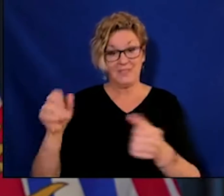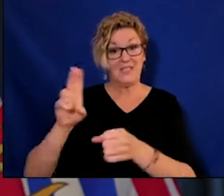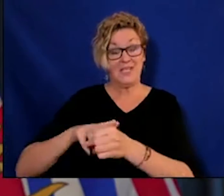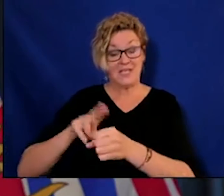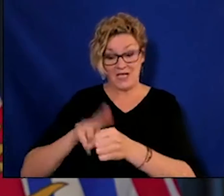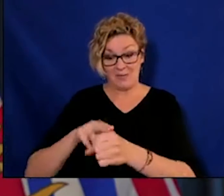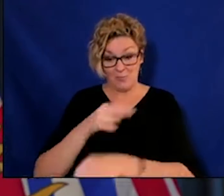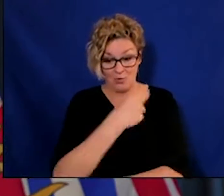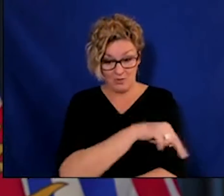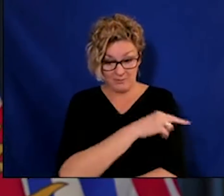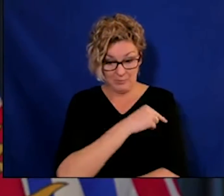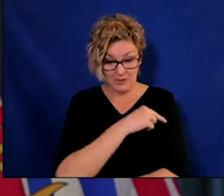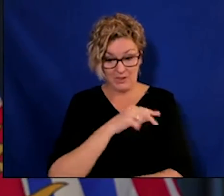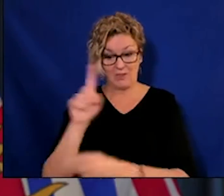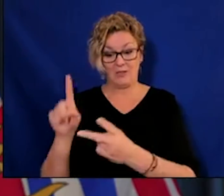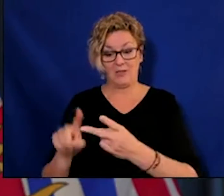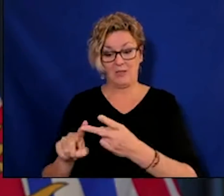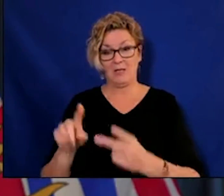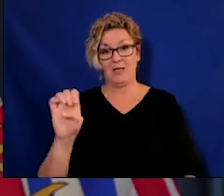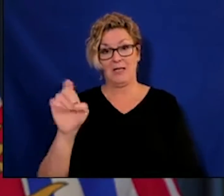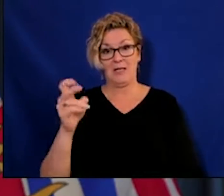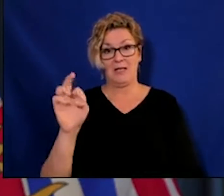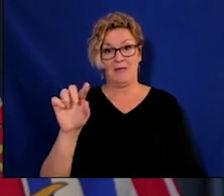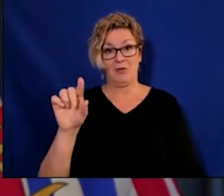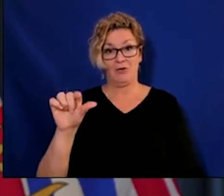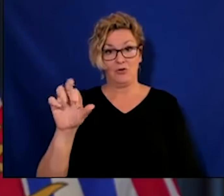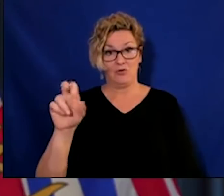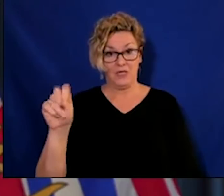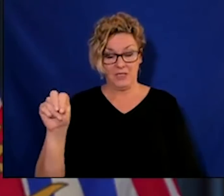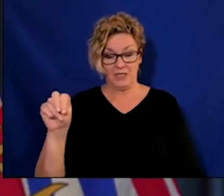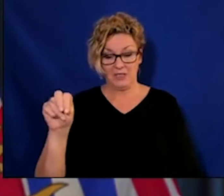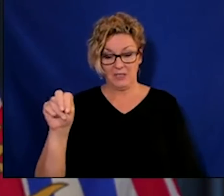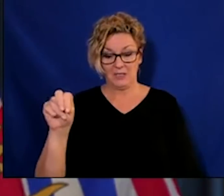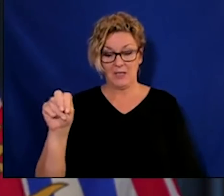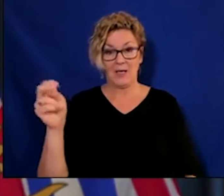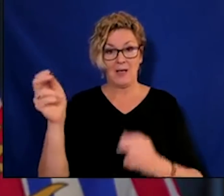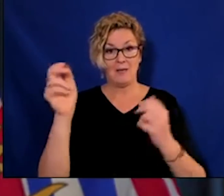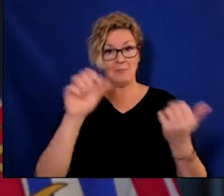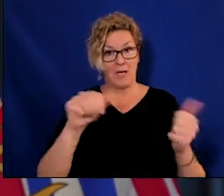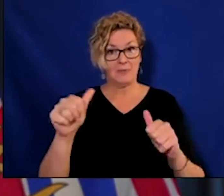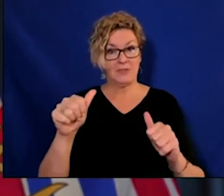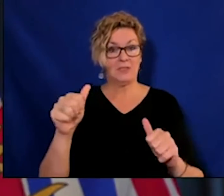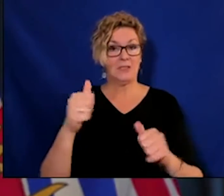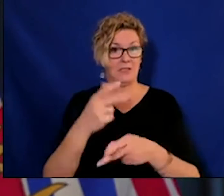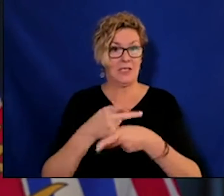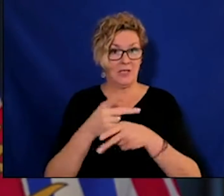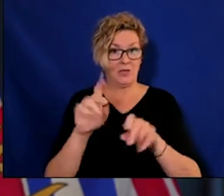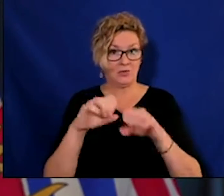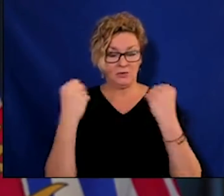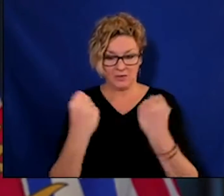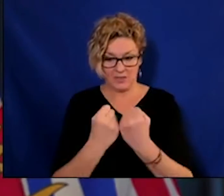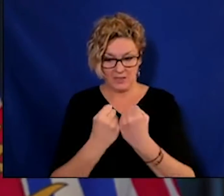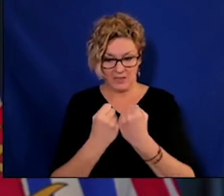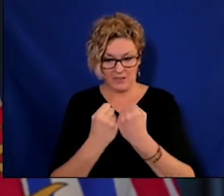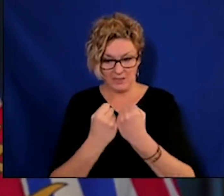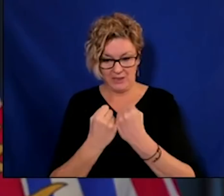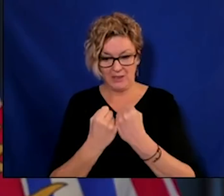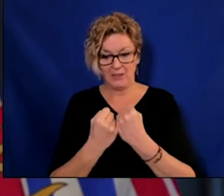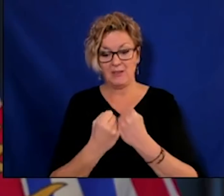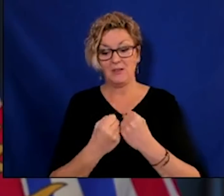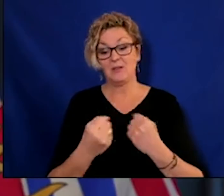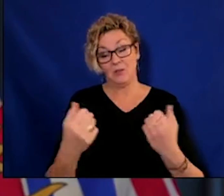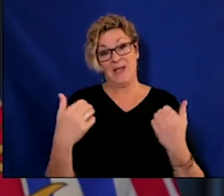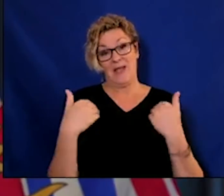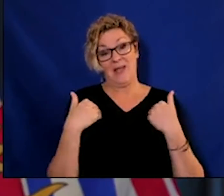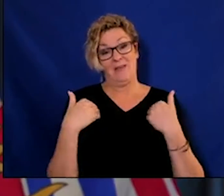and 365 staff. And that is a very sobering thought for us, knowing how challenging